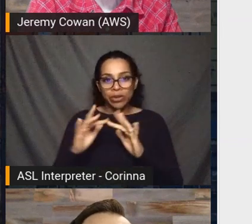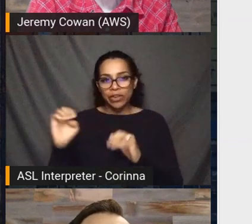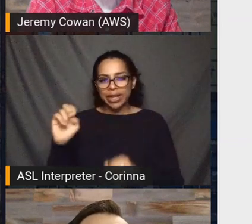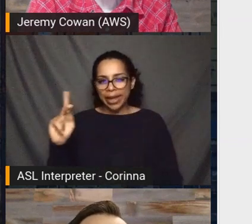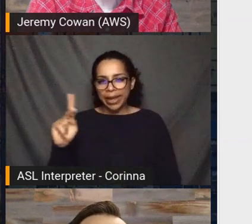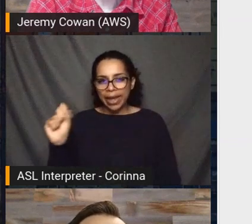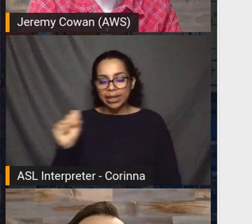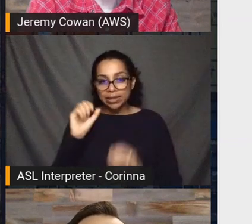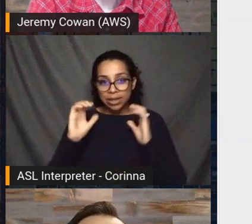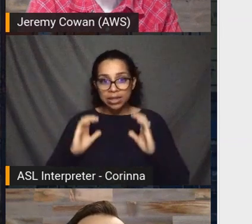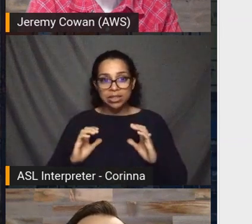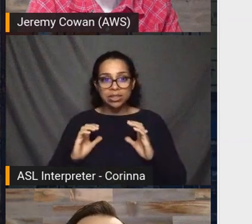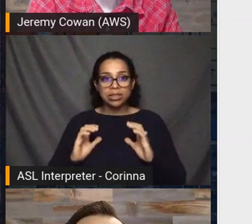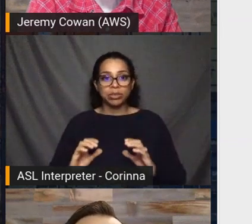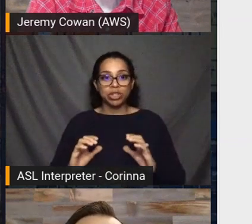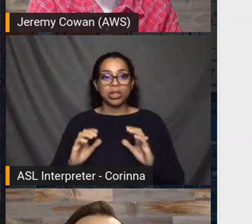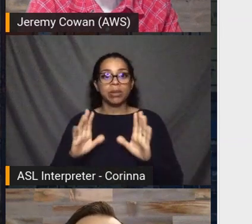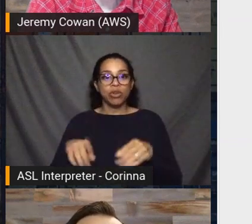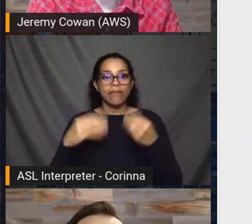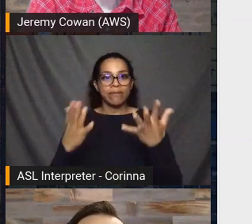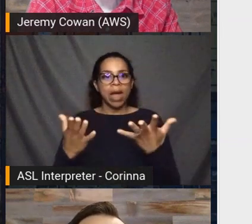and provide a seamless migration path.